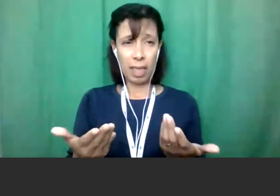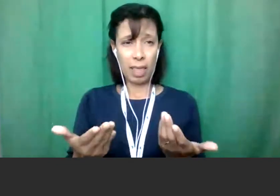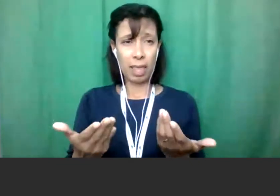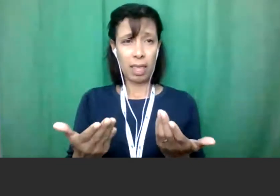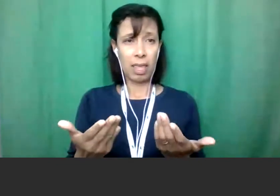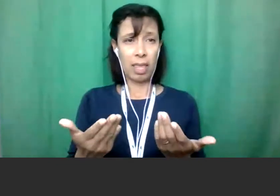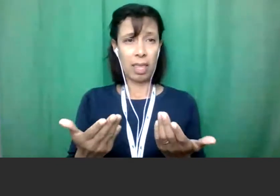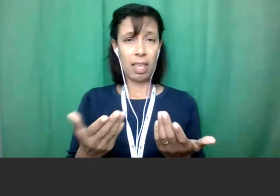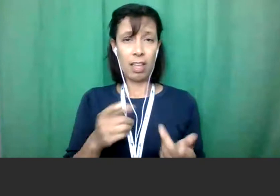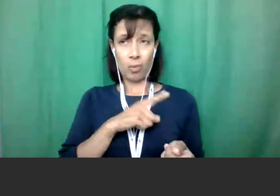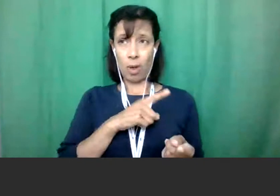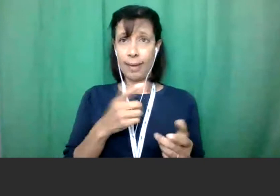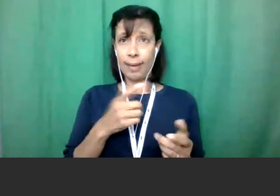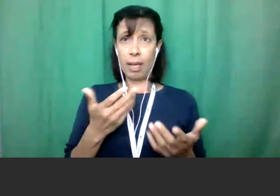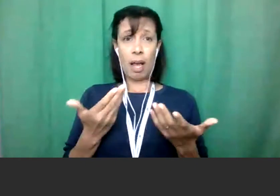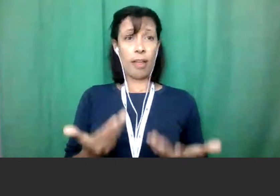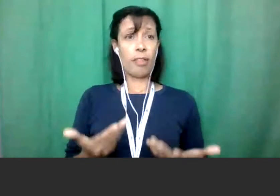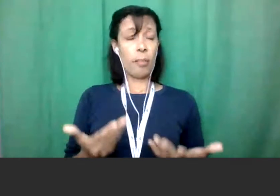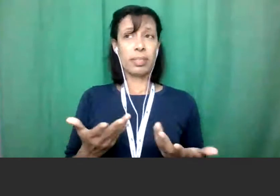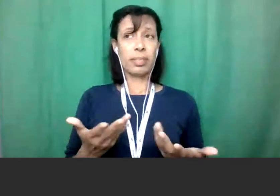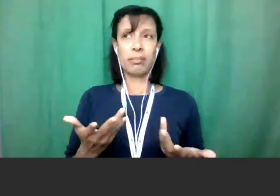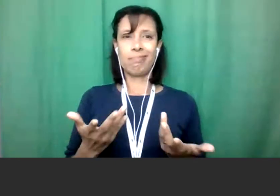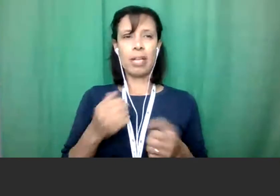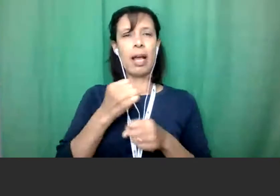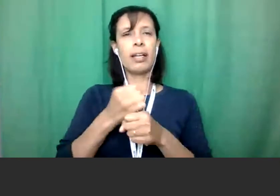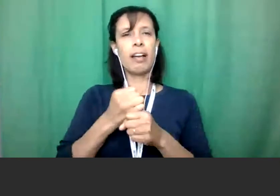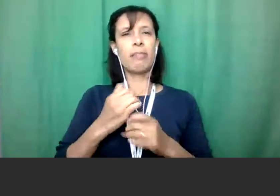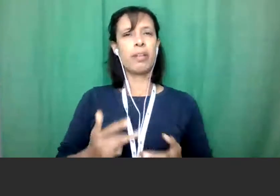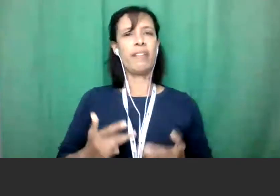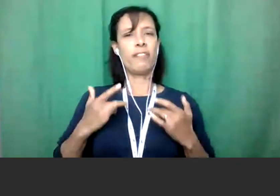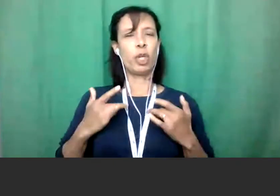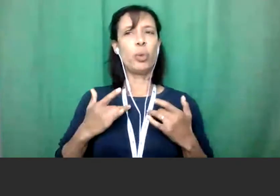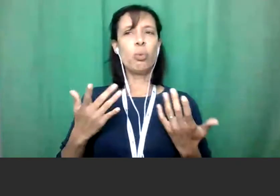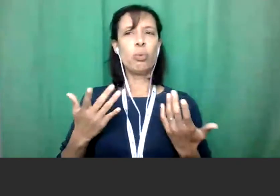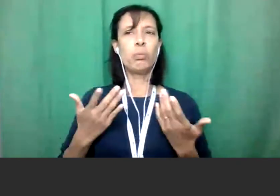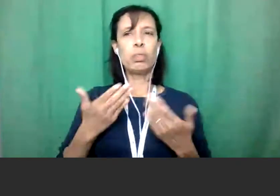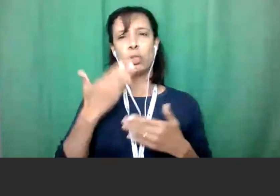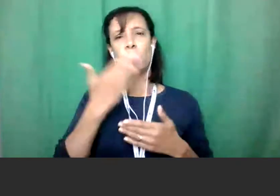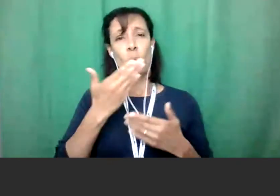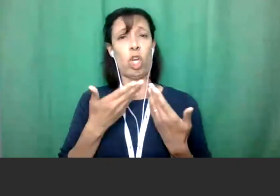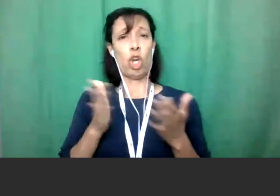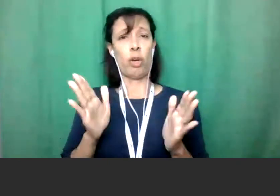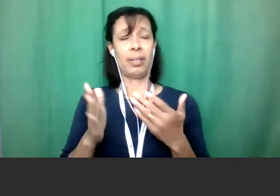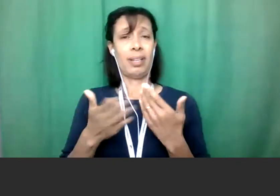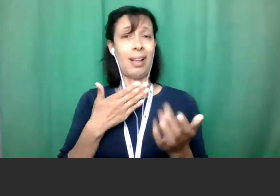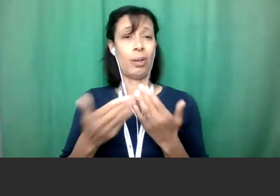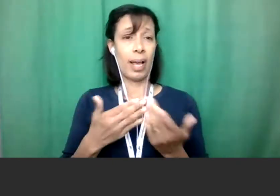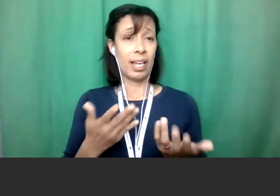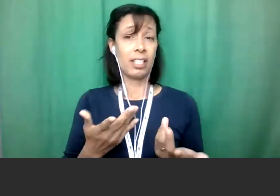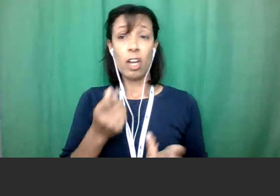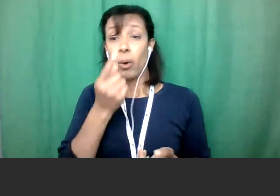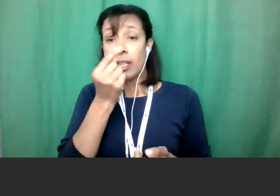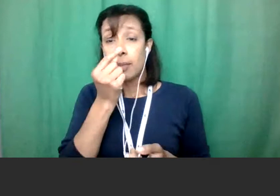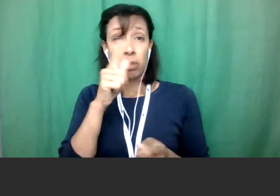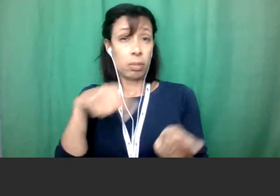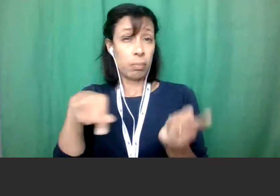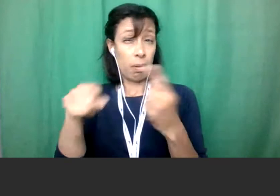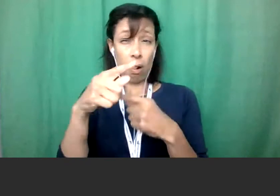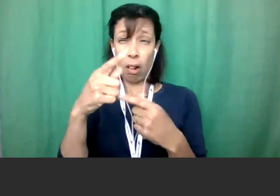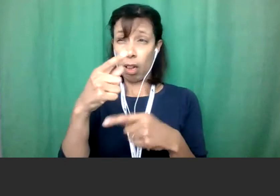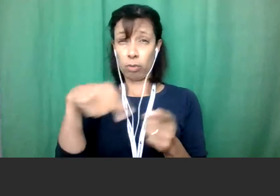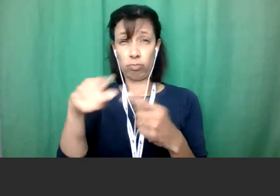schools should be open. So it's quite possible that some of you are going into school